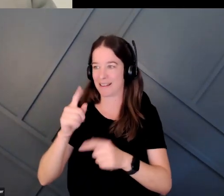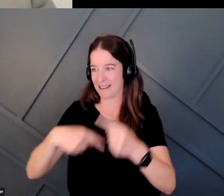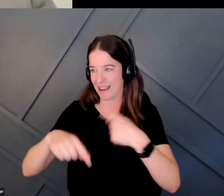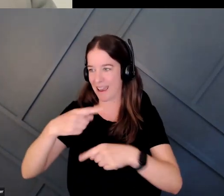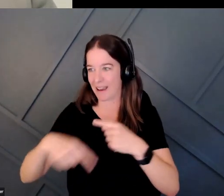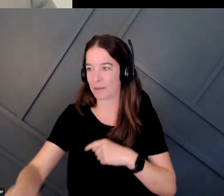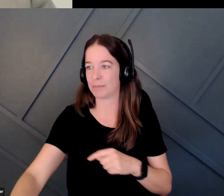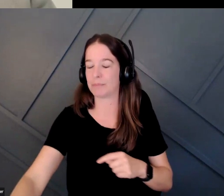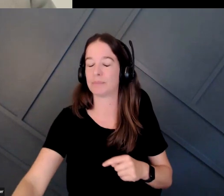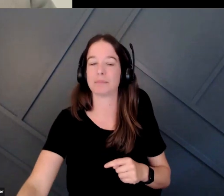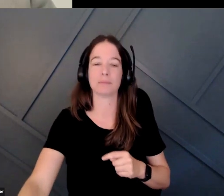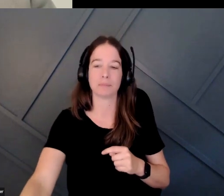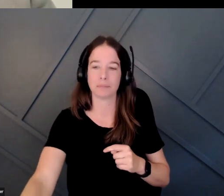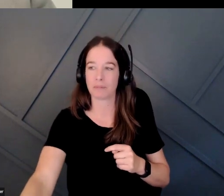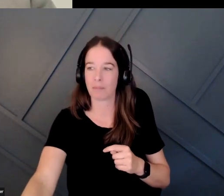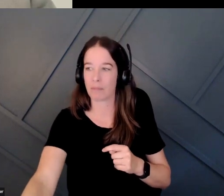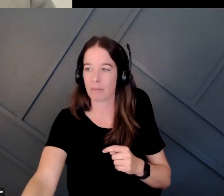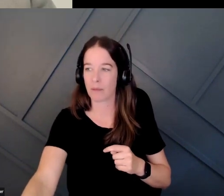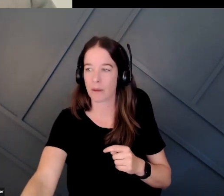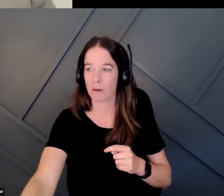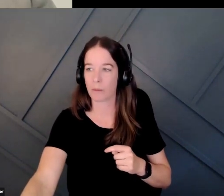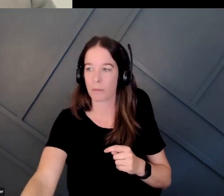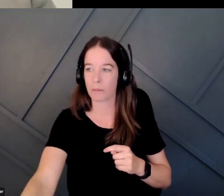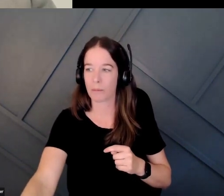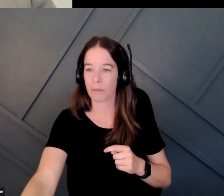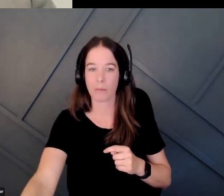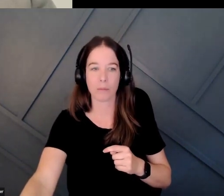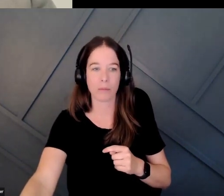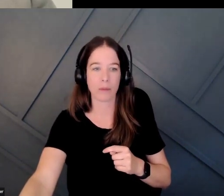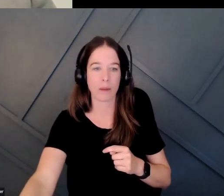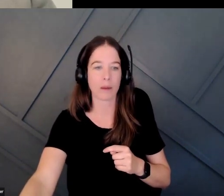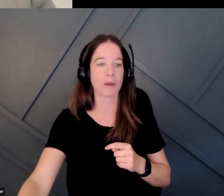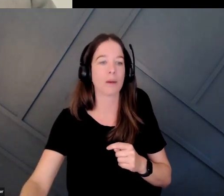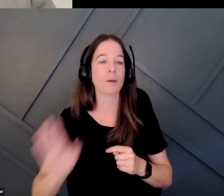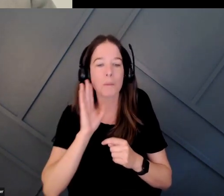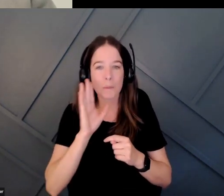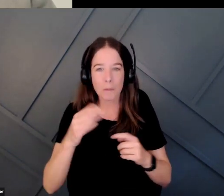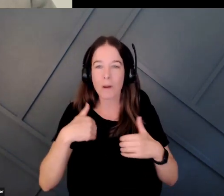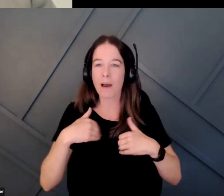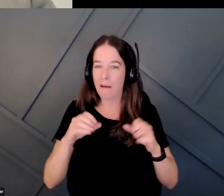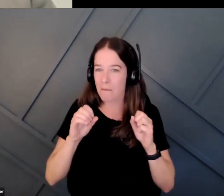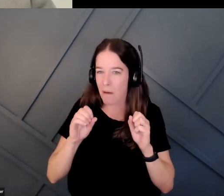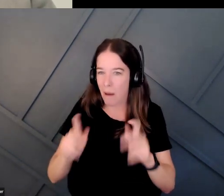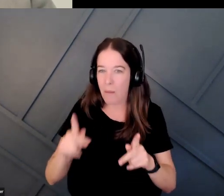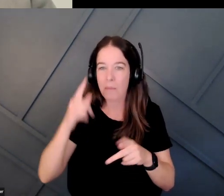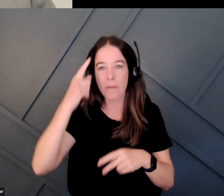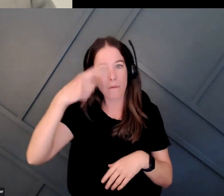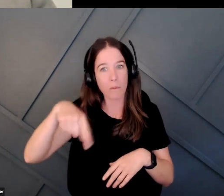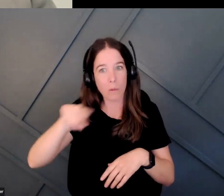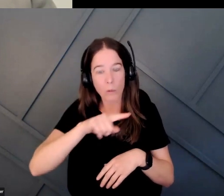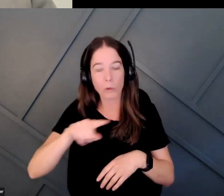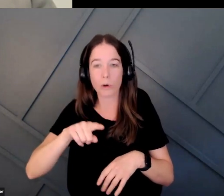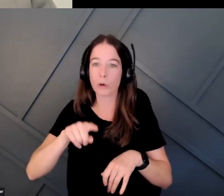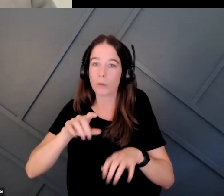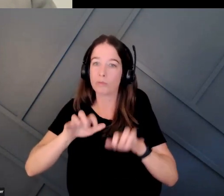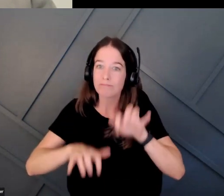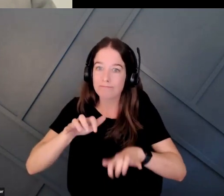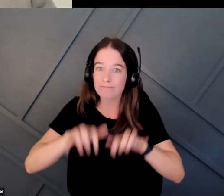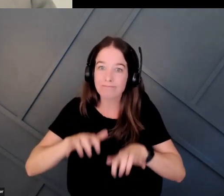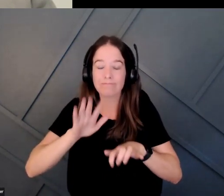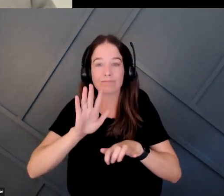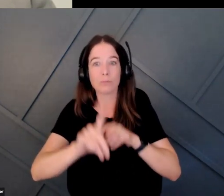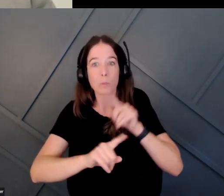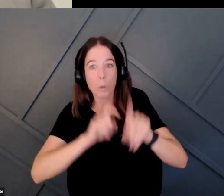at the end of the session or in a follow-up email. Please use the Q&A option as chat has